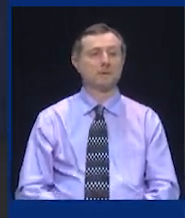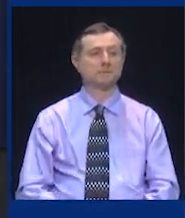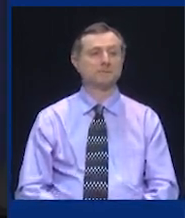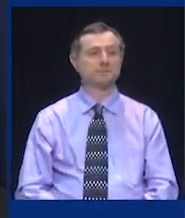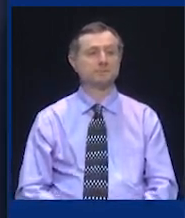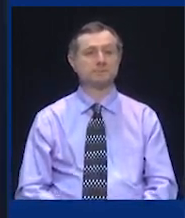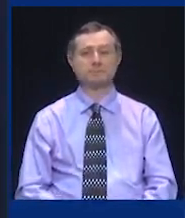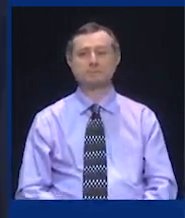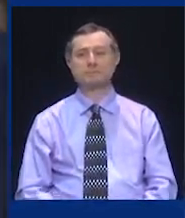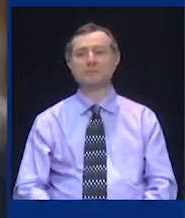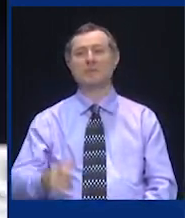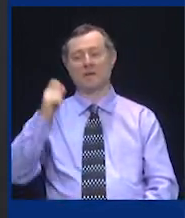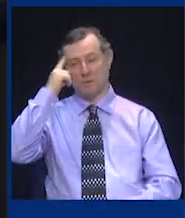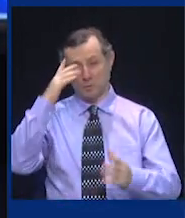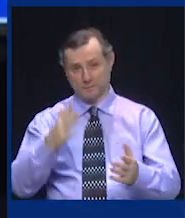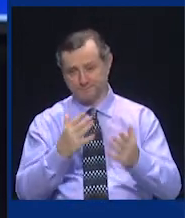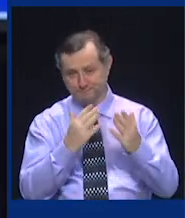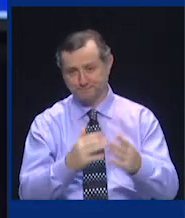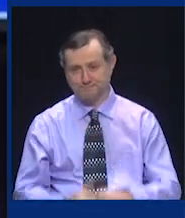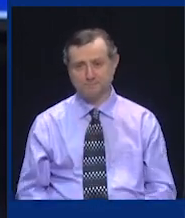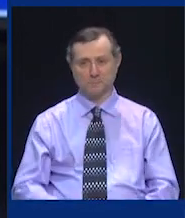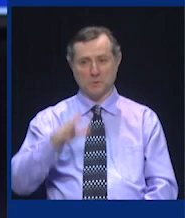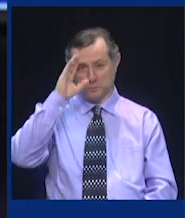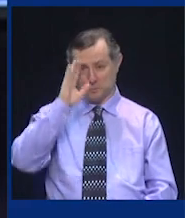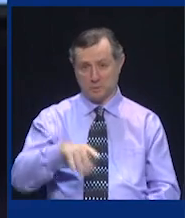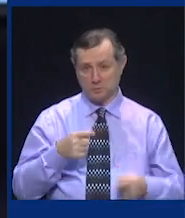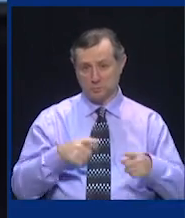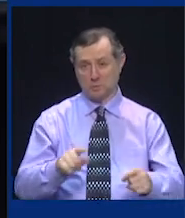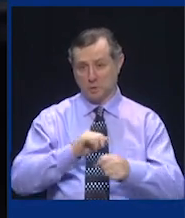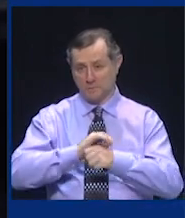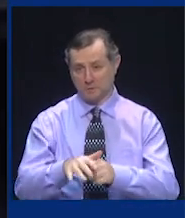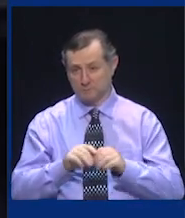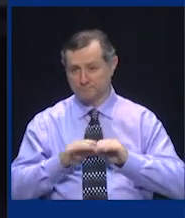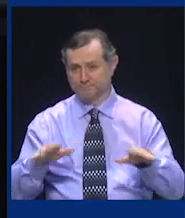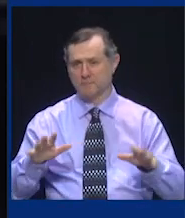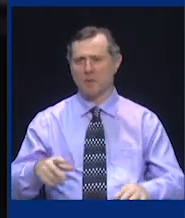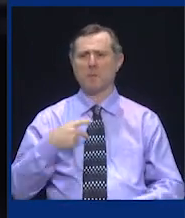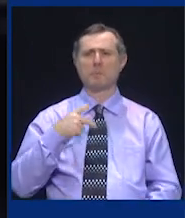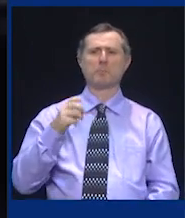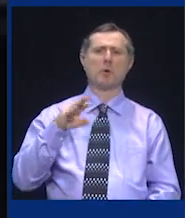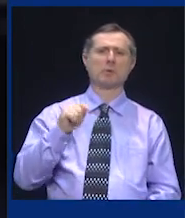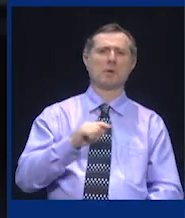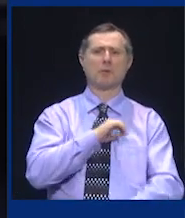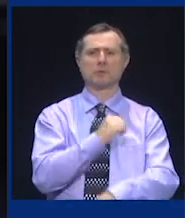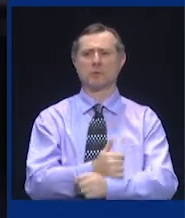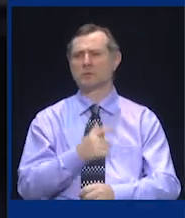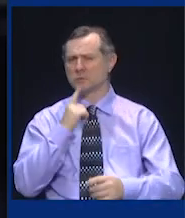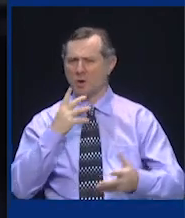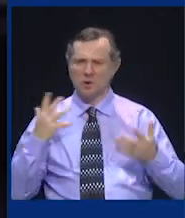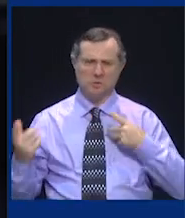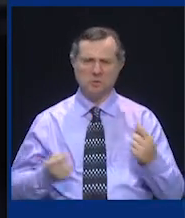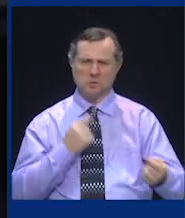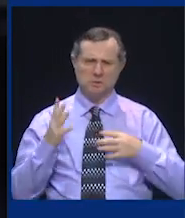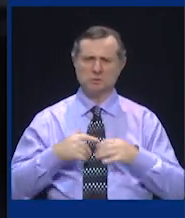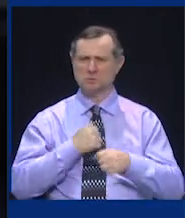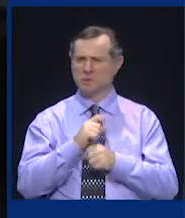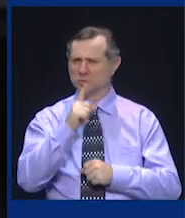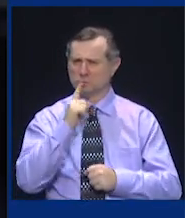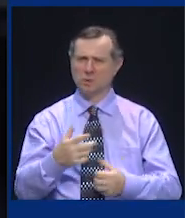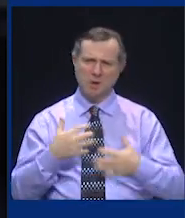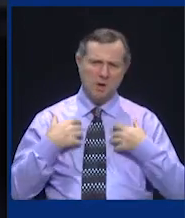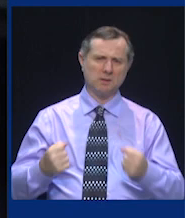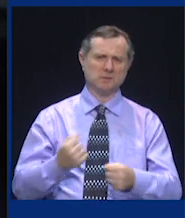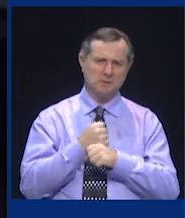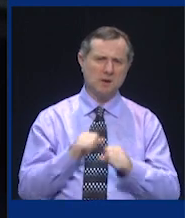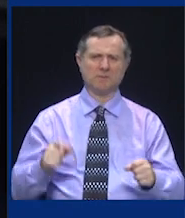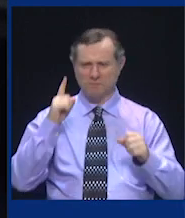Governor, as you know, throughout the pandemic, Port Authority has taken a multitude of actions to implement health and safety protocols. We've